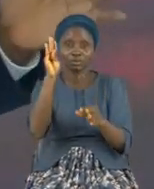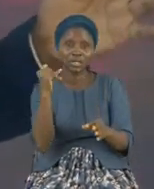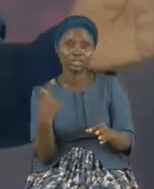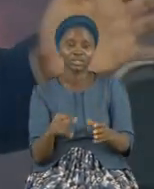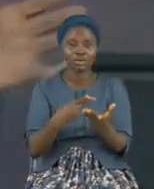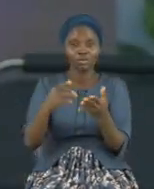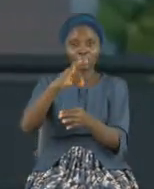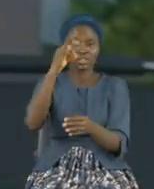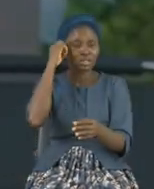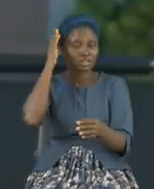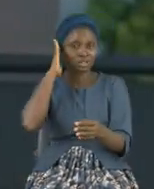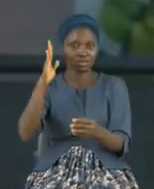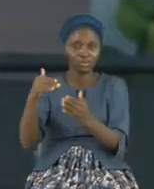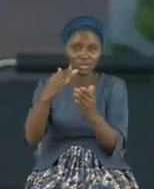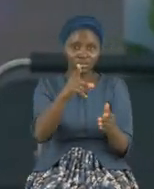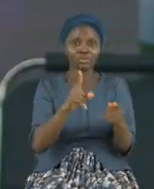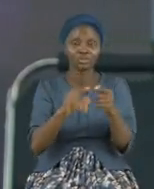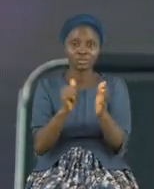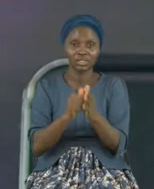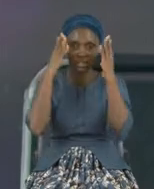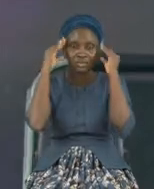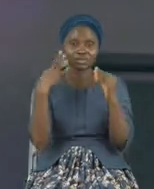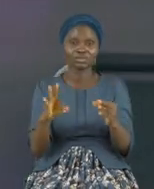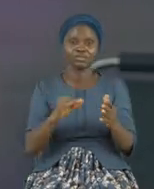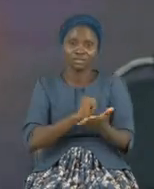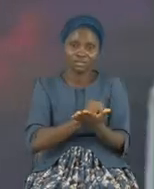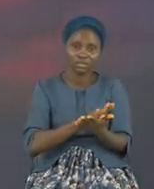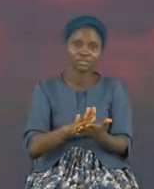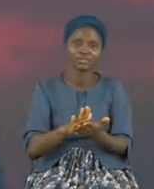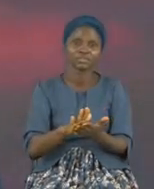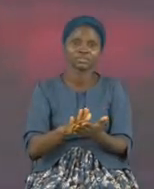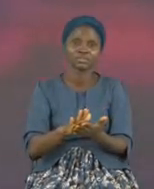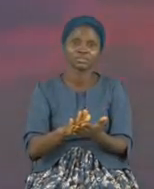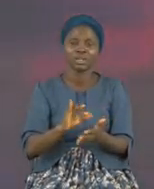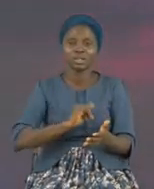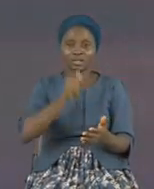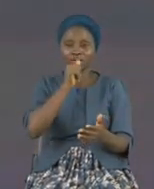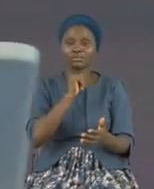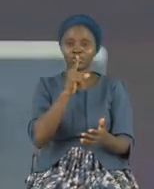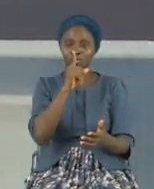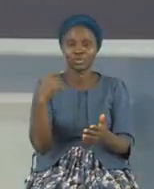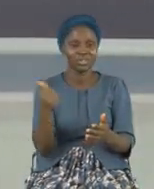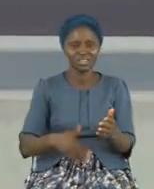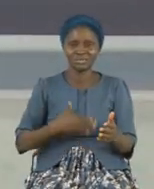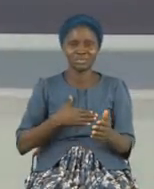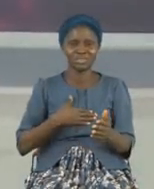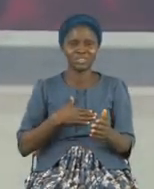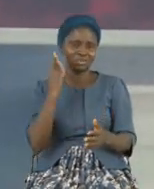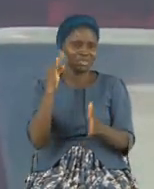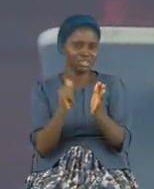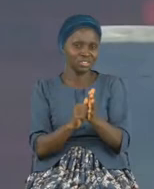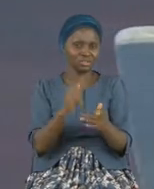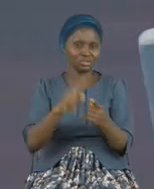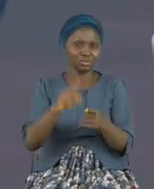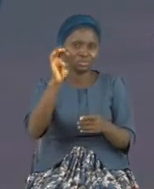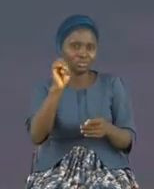that experience of sanctification. I'm not sure anybody preached that to Enoch. I'm not